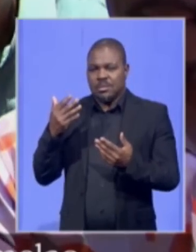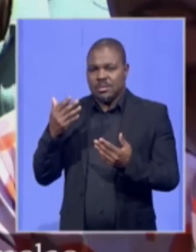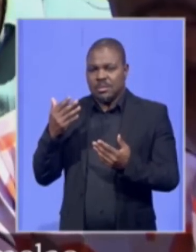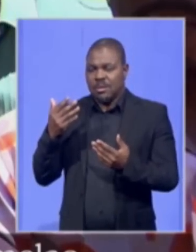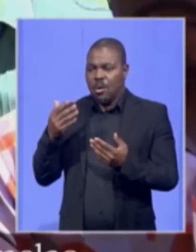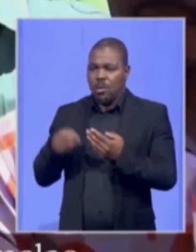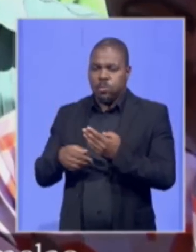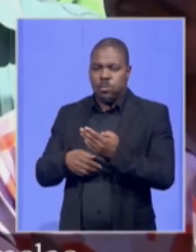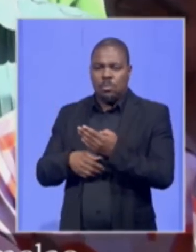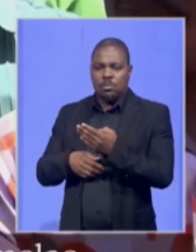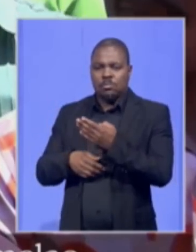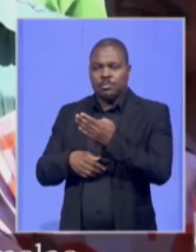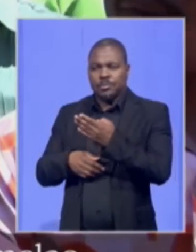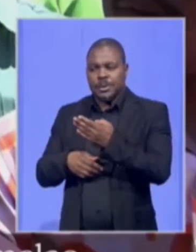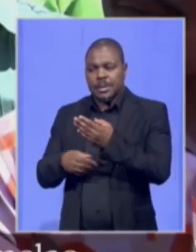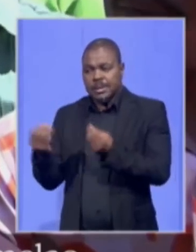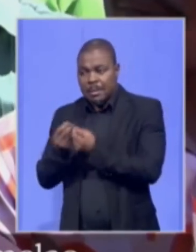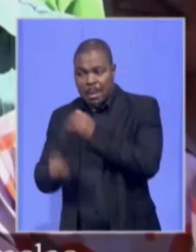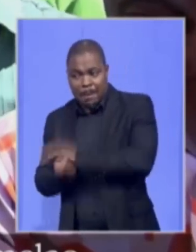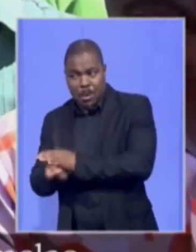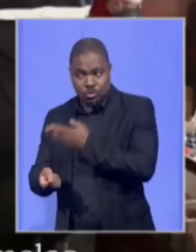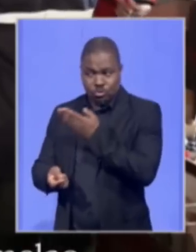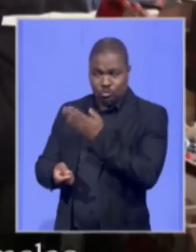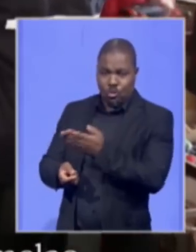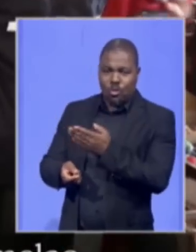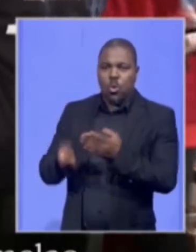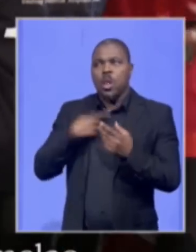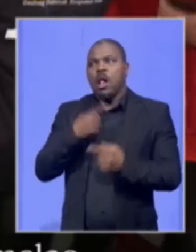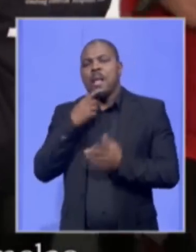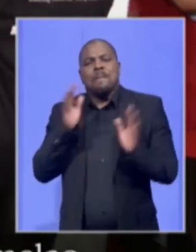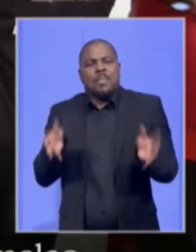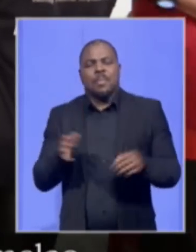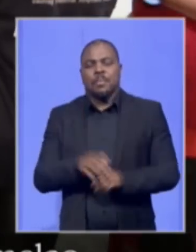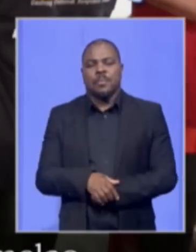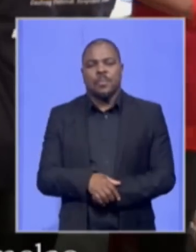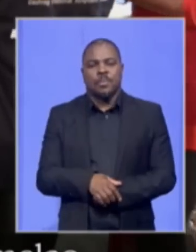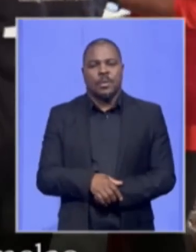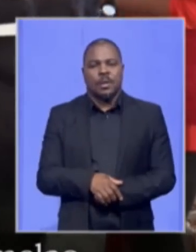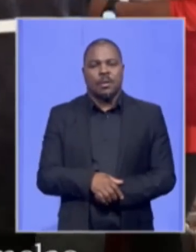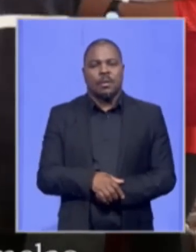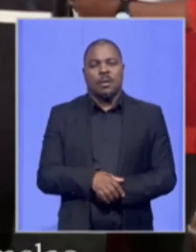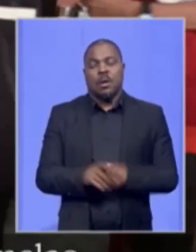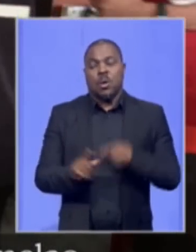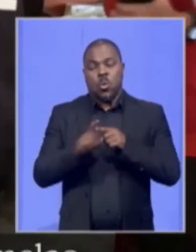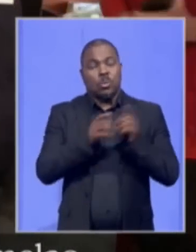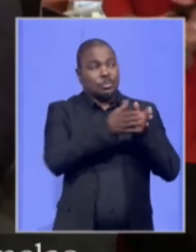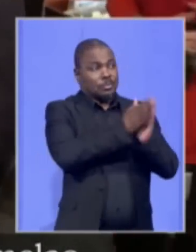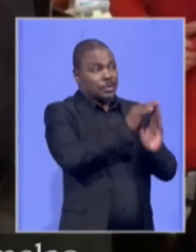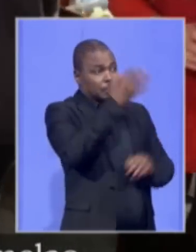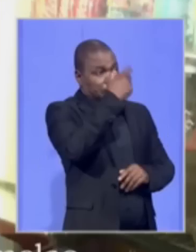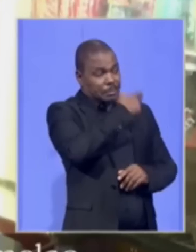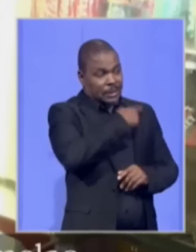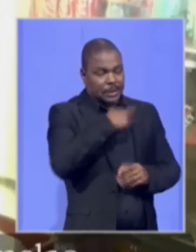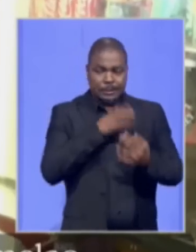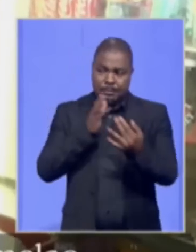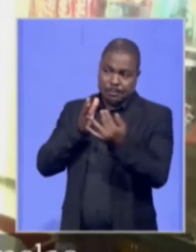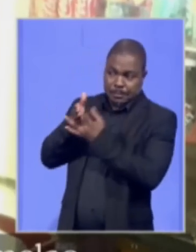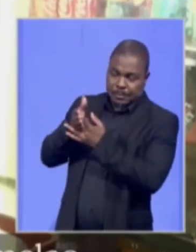there's an incident like this. Ga ba gareng ya boipiletso go mo presidente go tsena seemo ka